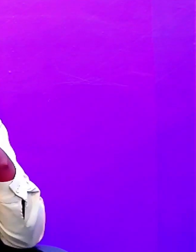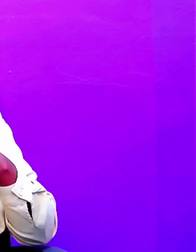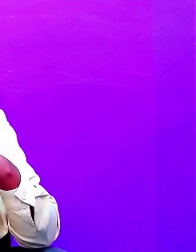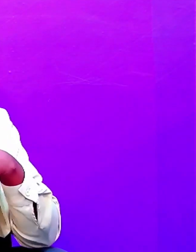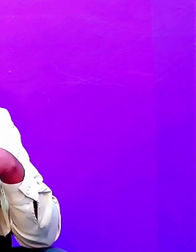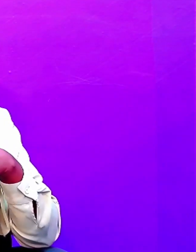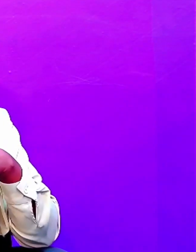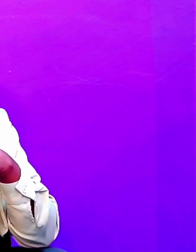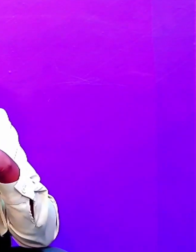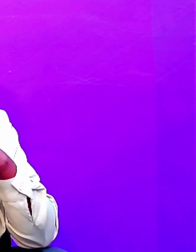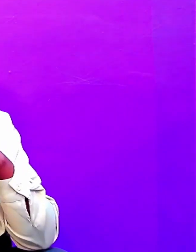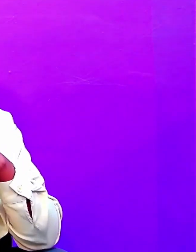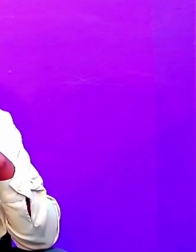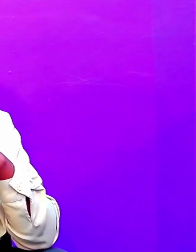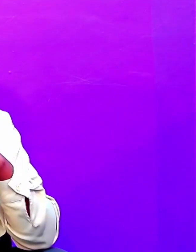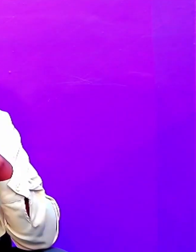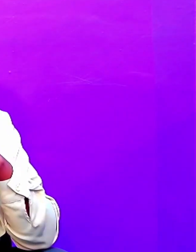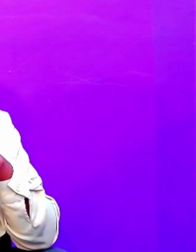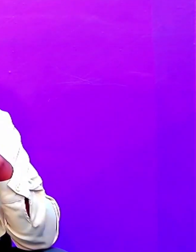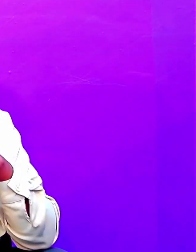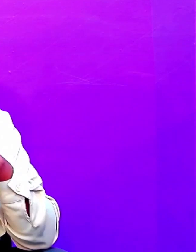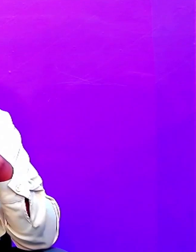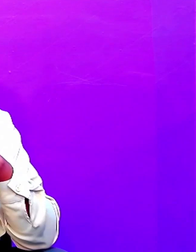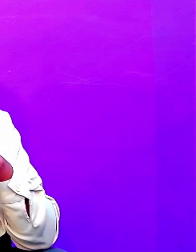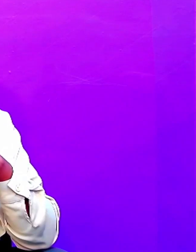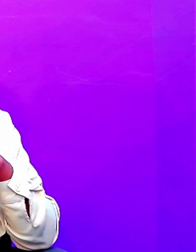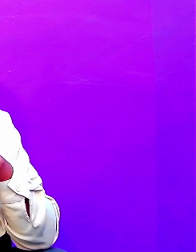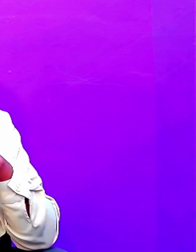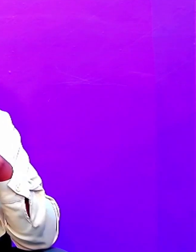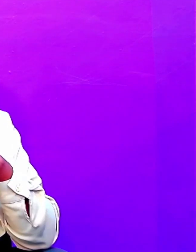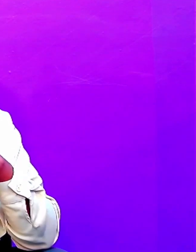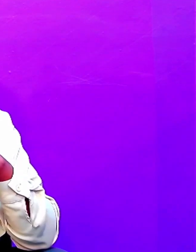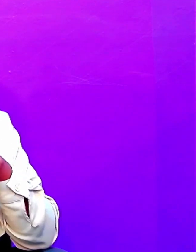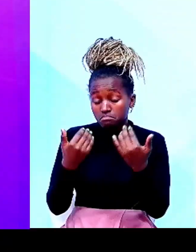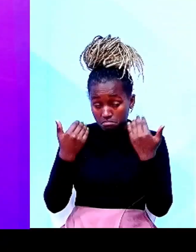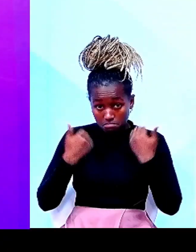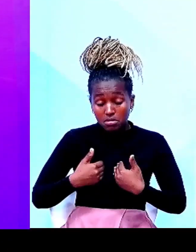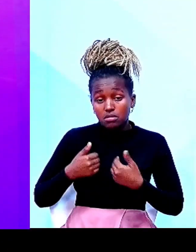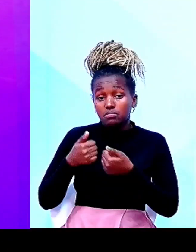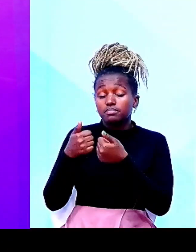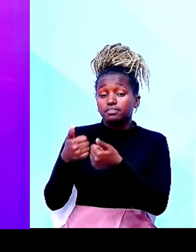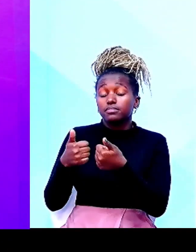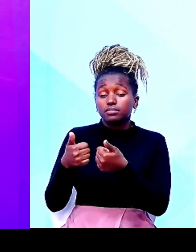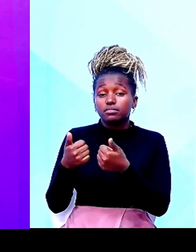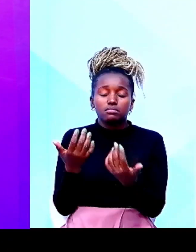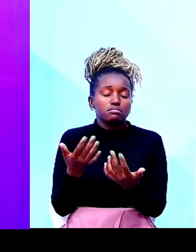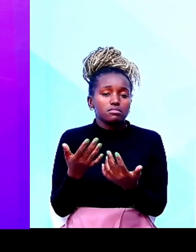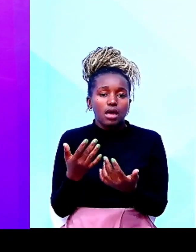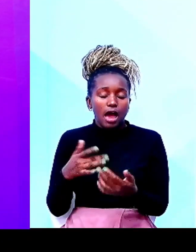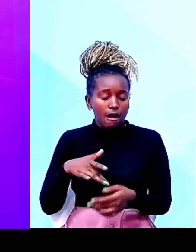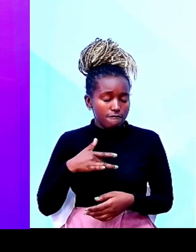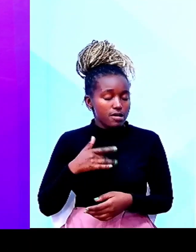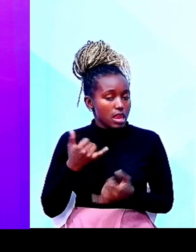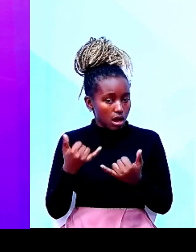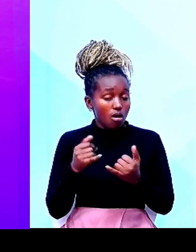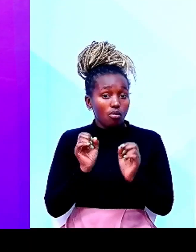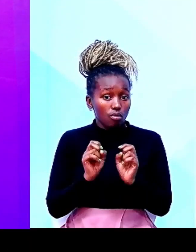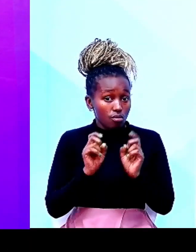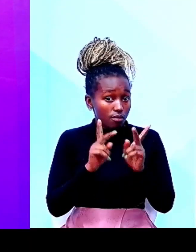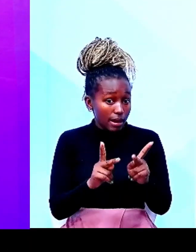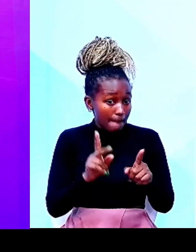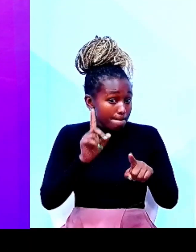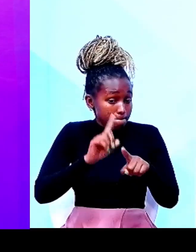released? No, right now, for me they are just okay, but maybe